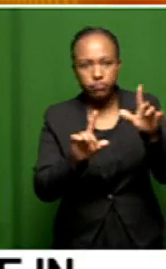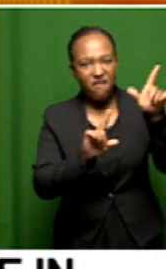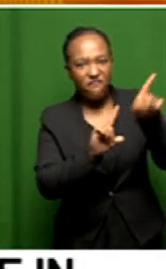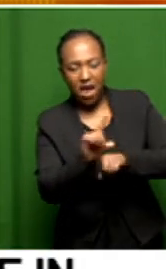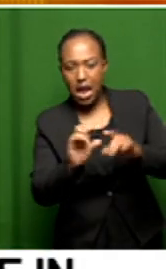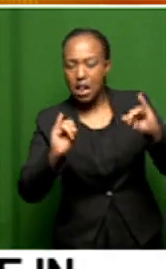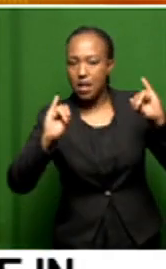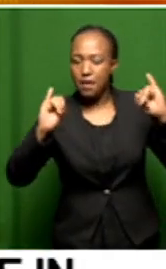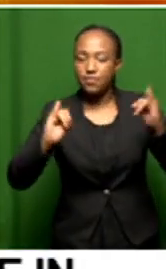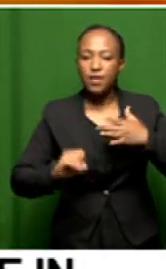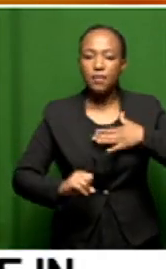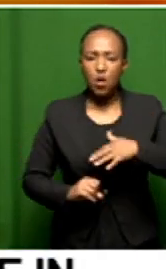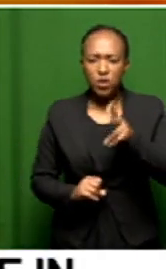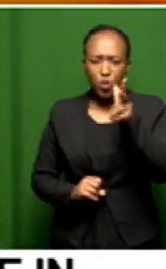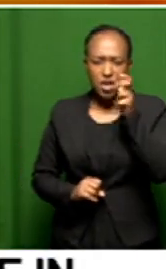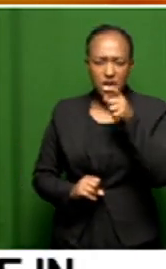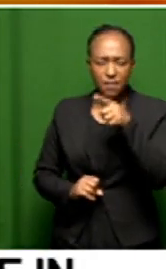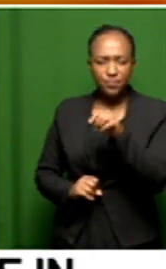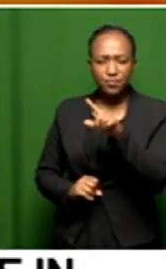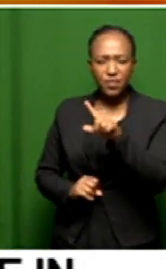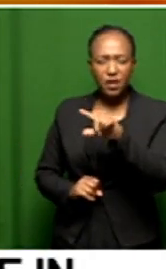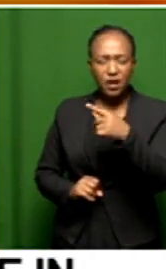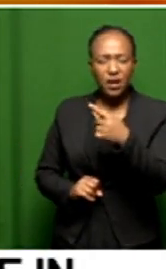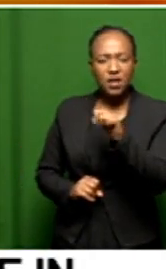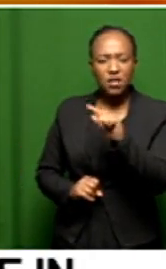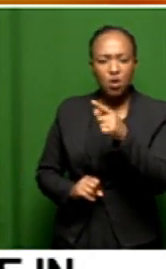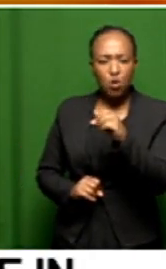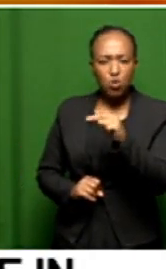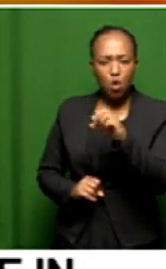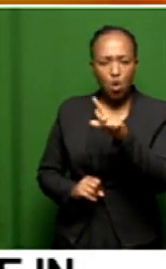like to hear from you, Letlhogonolo. What's your view on that?